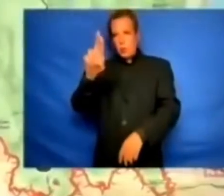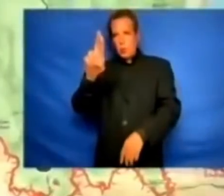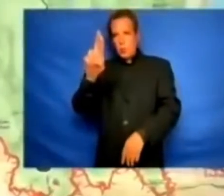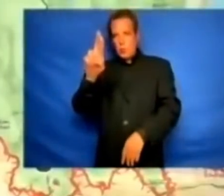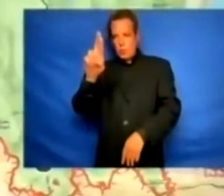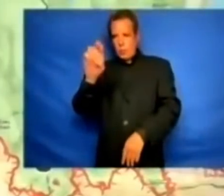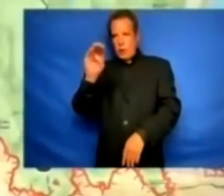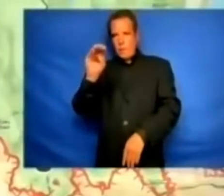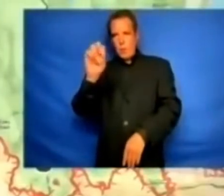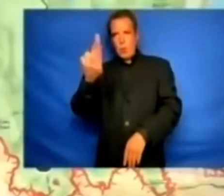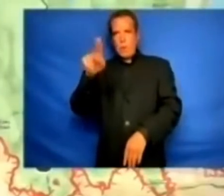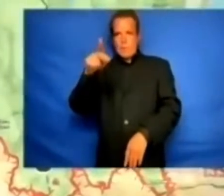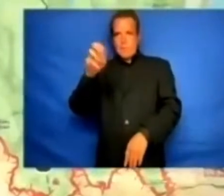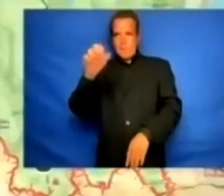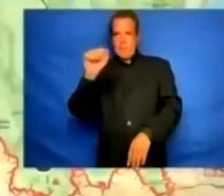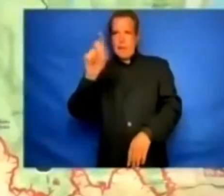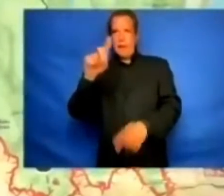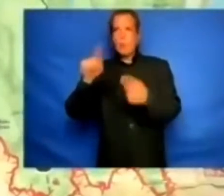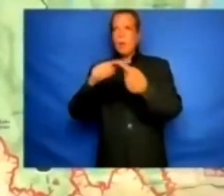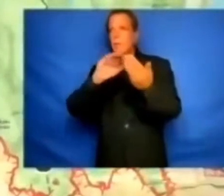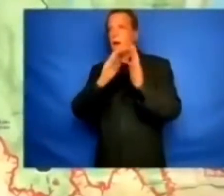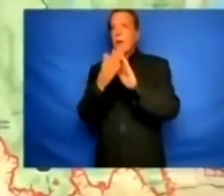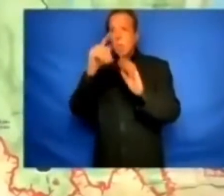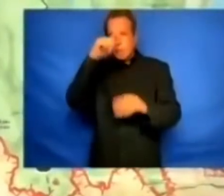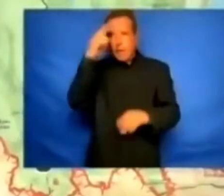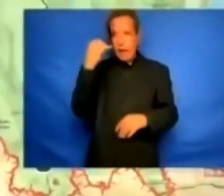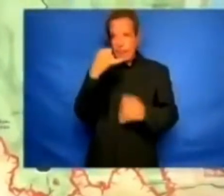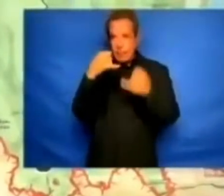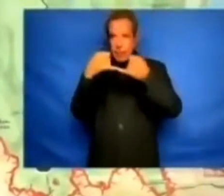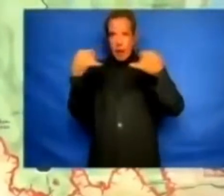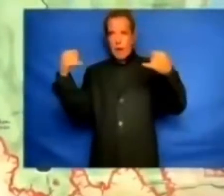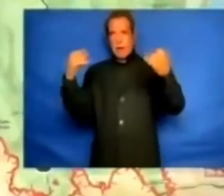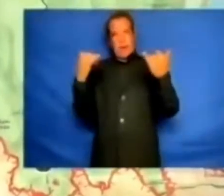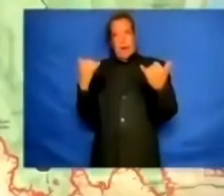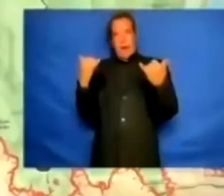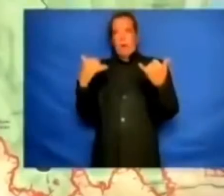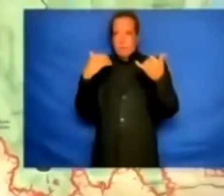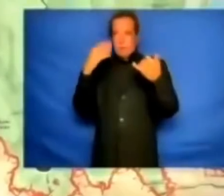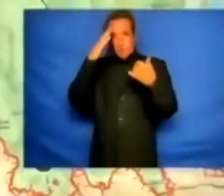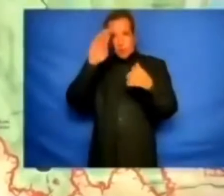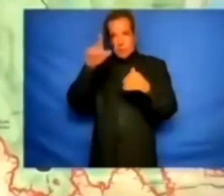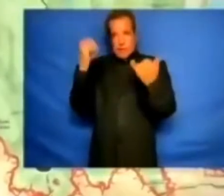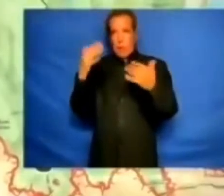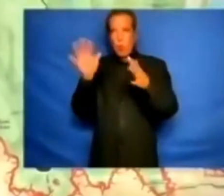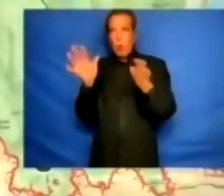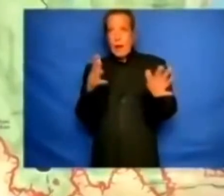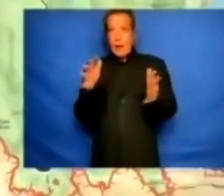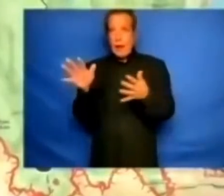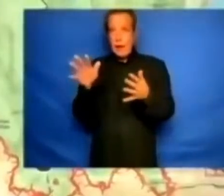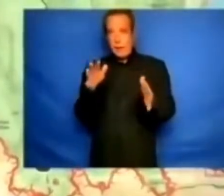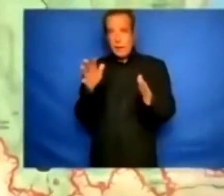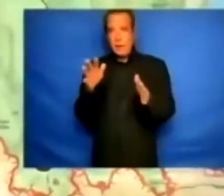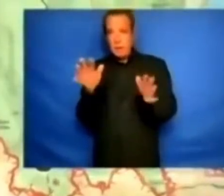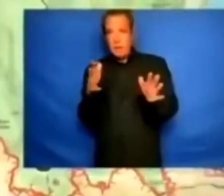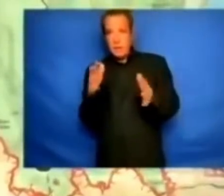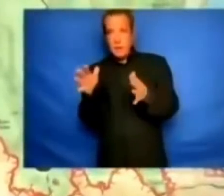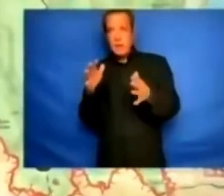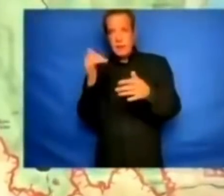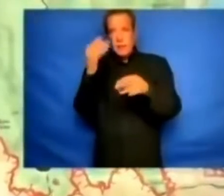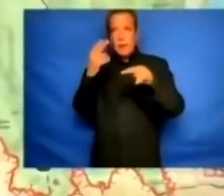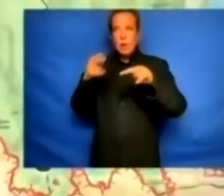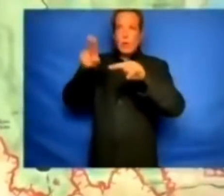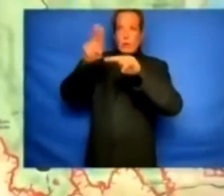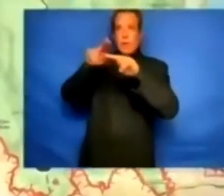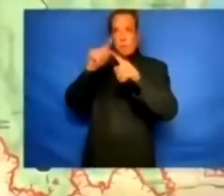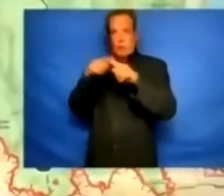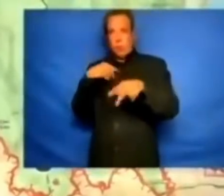good test of winds today. Our lines are still holding. If we get through the rest of the day, I would anticipate that we see an increase in containment in this fire